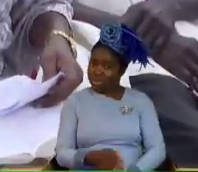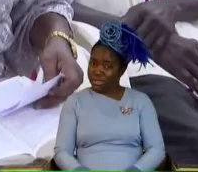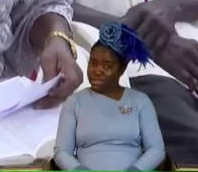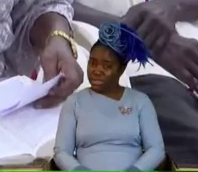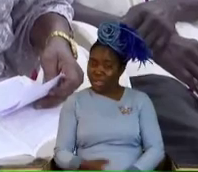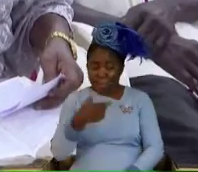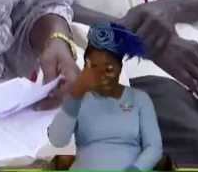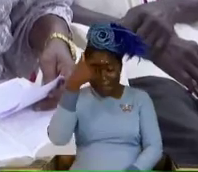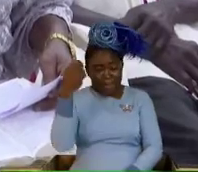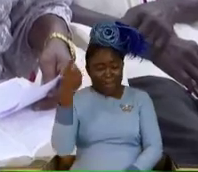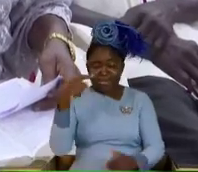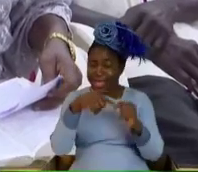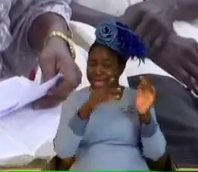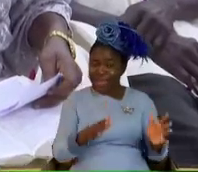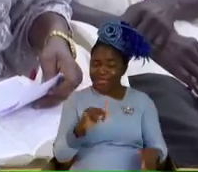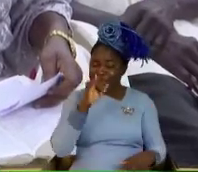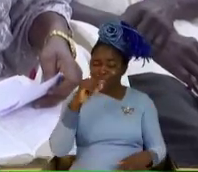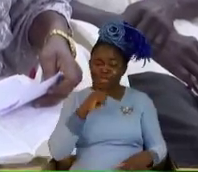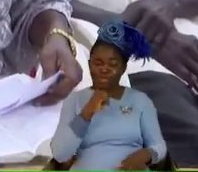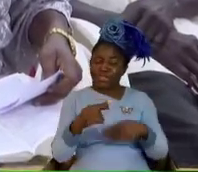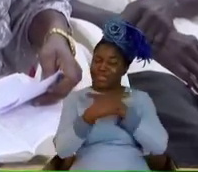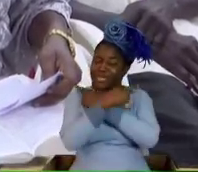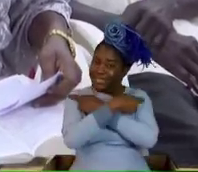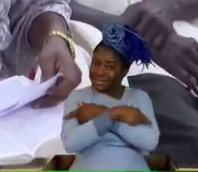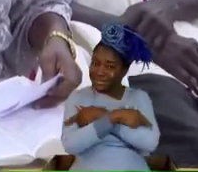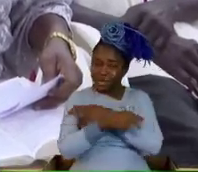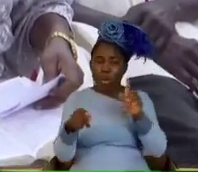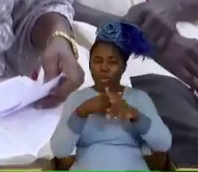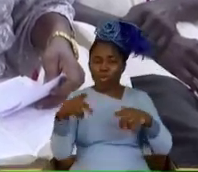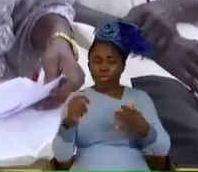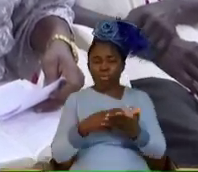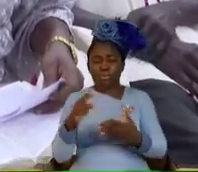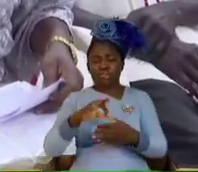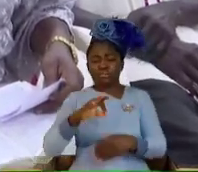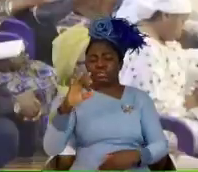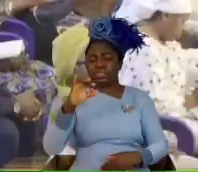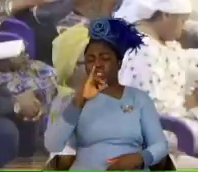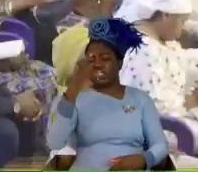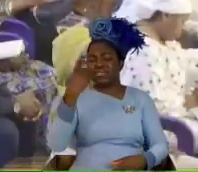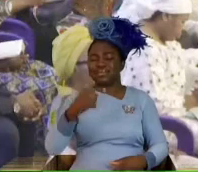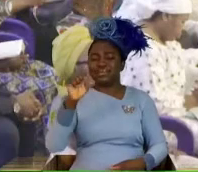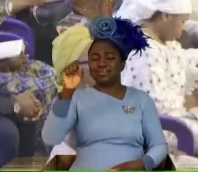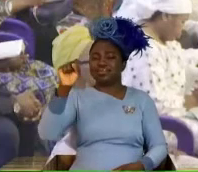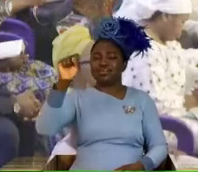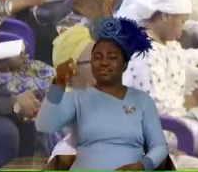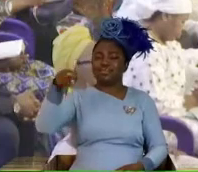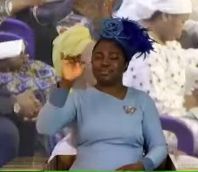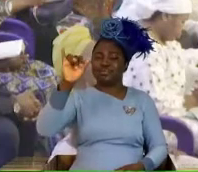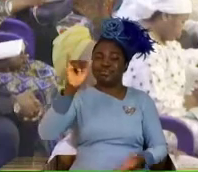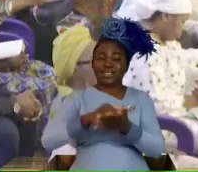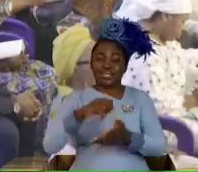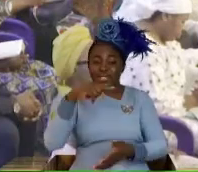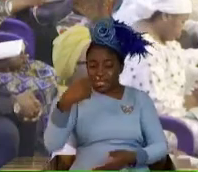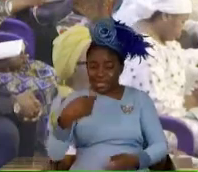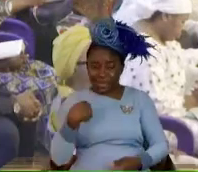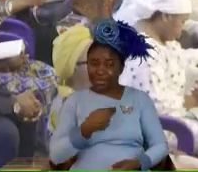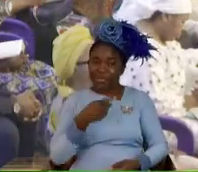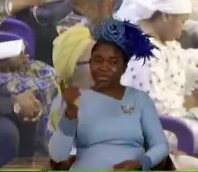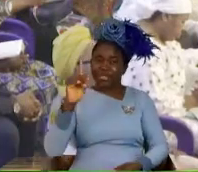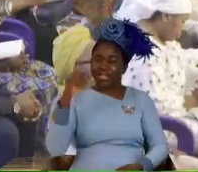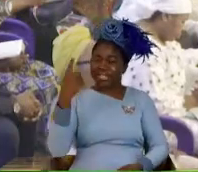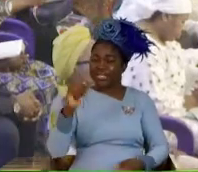is his power that tells us where they are. Listen to